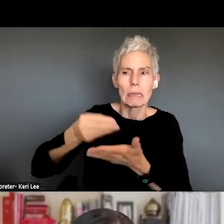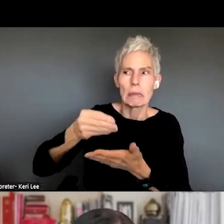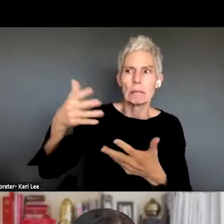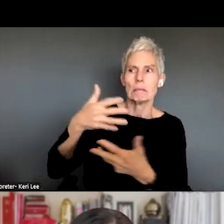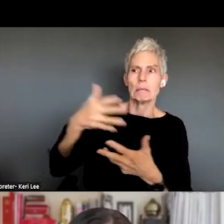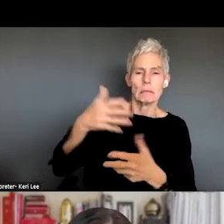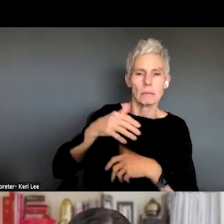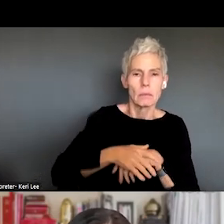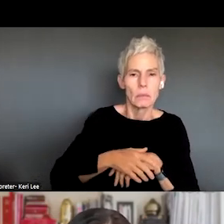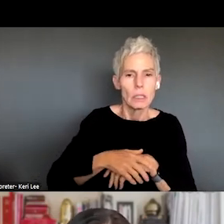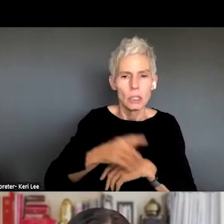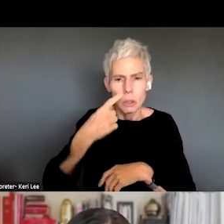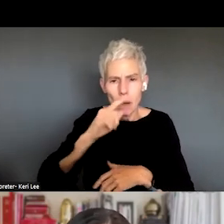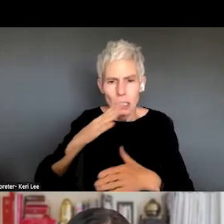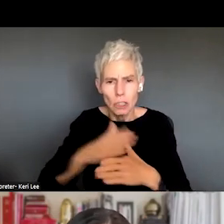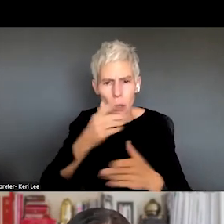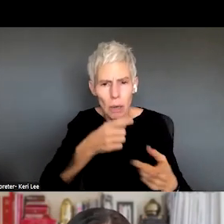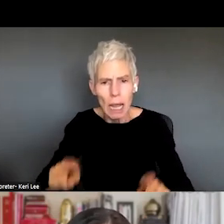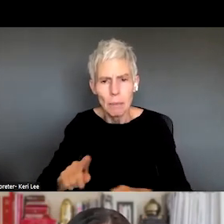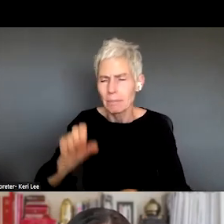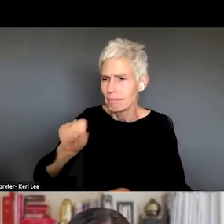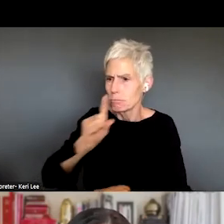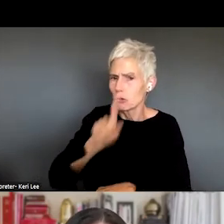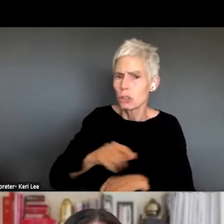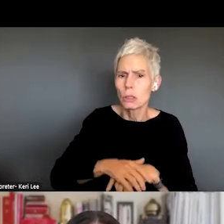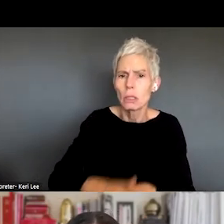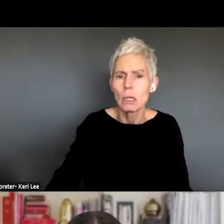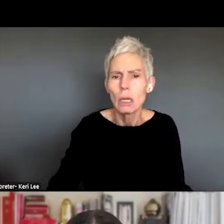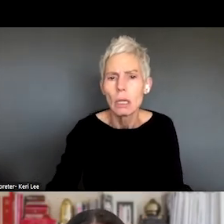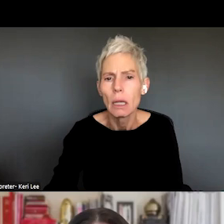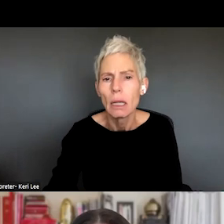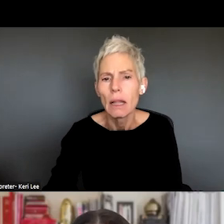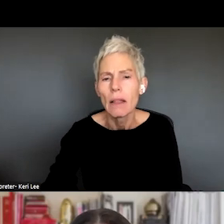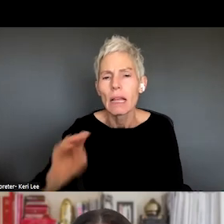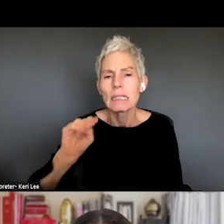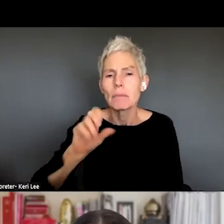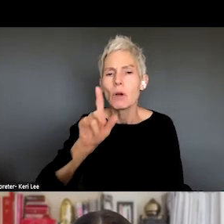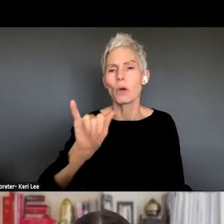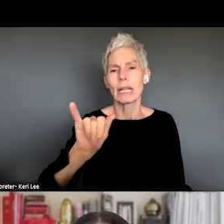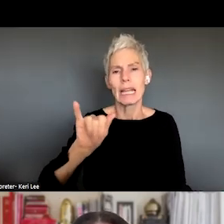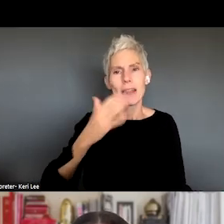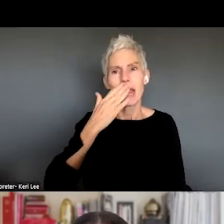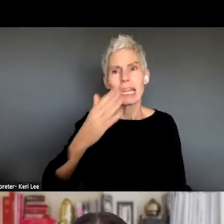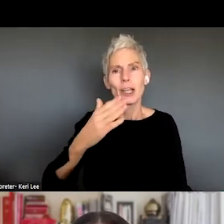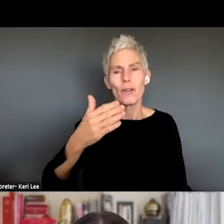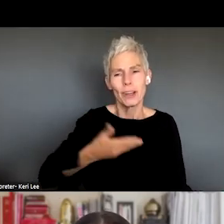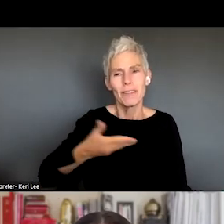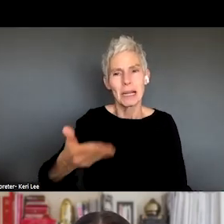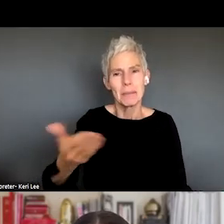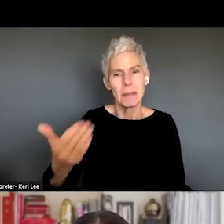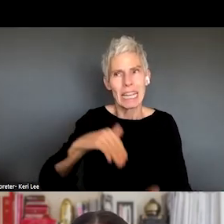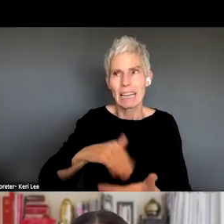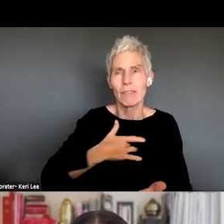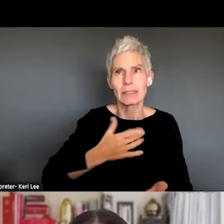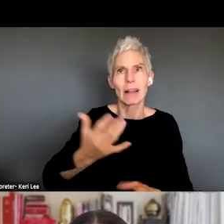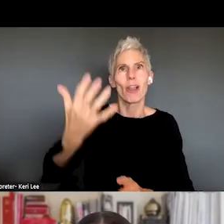happened? Yeah, my pleasure. And thank you for having me on. It feels like a million years ago. That